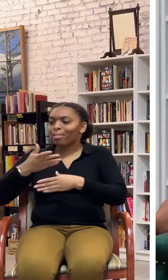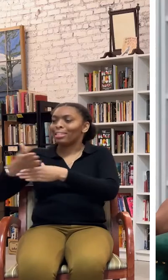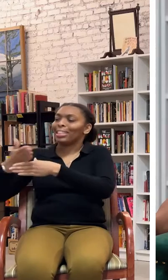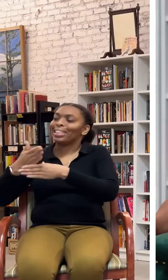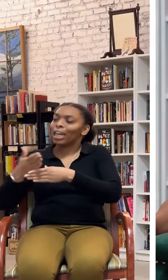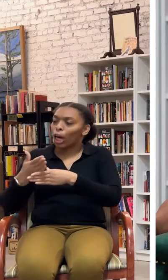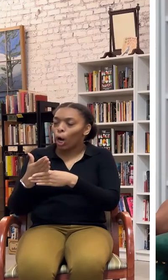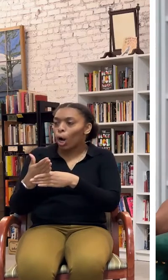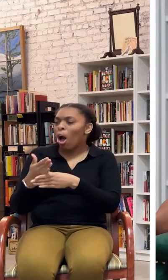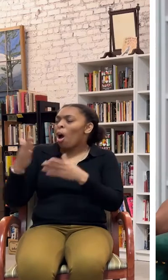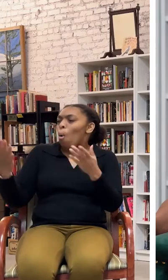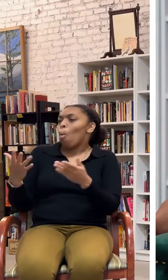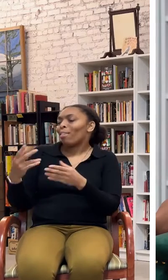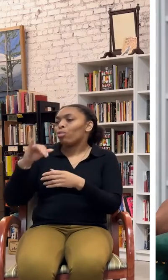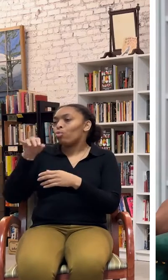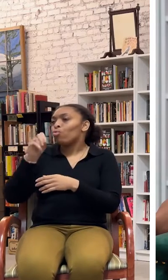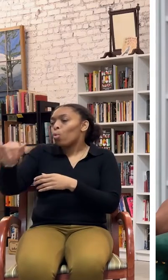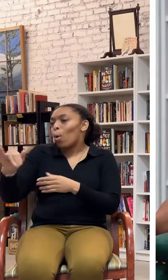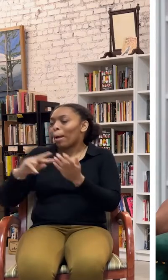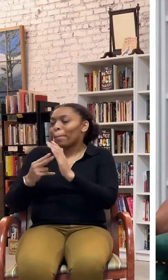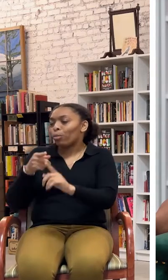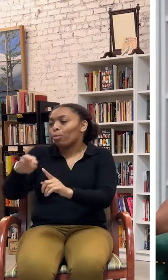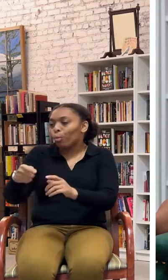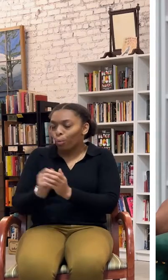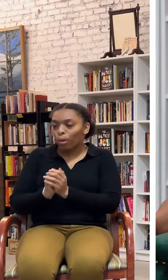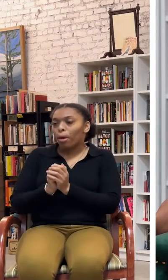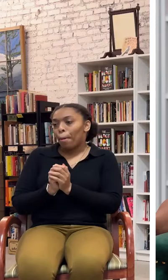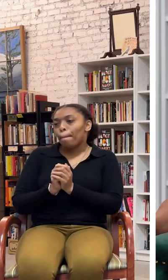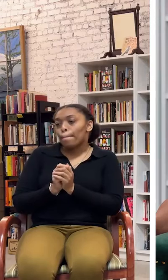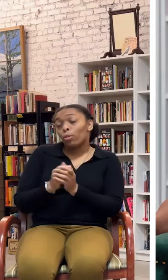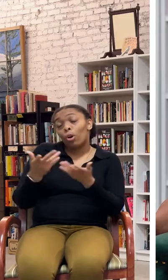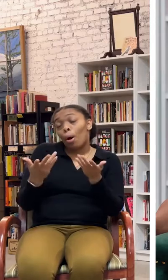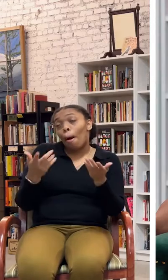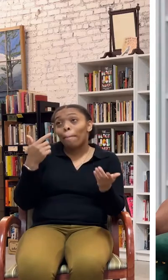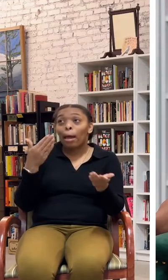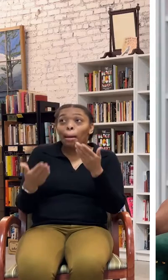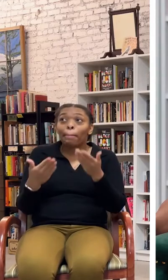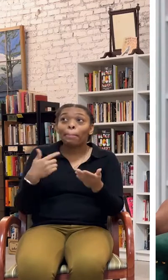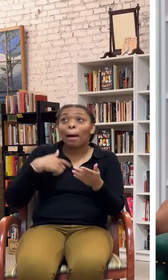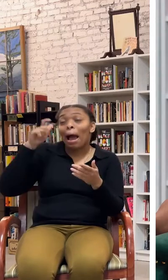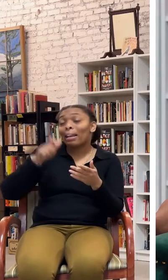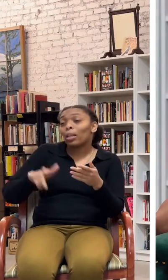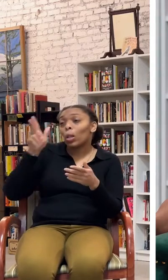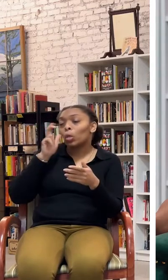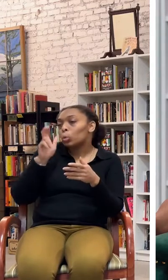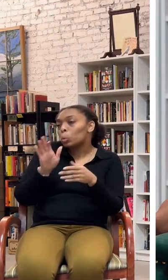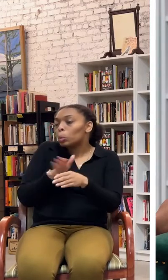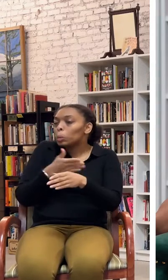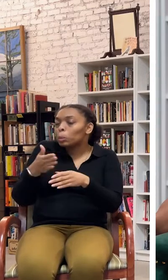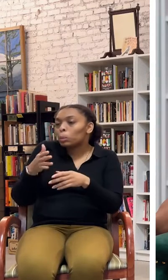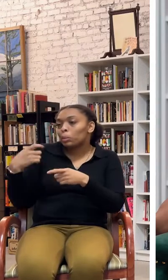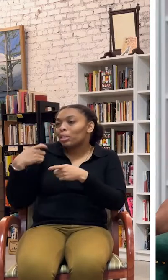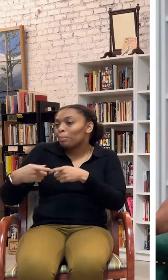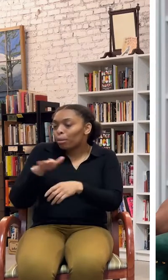mean to you, so that that person knows. So if your joy is like, I need to listen to a Tito Rojas album or whatever, the next time